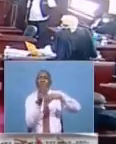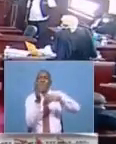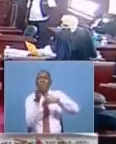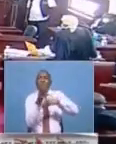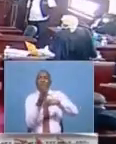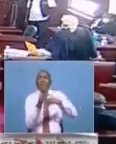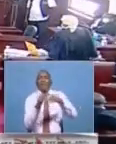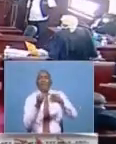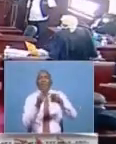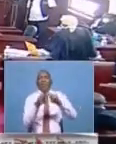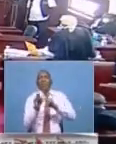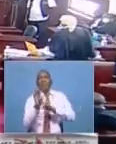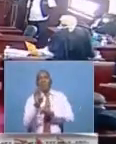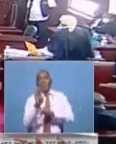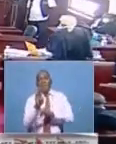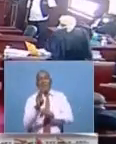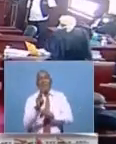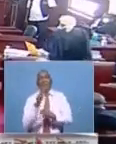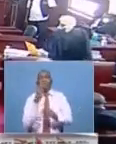Ground B? Yes. Oh, okay.